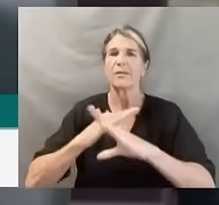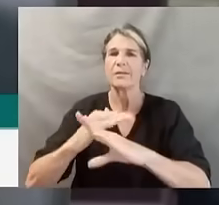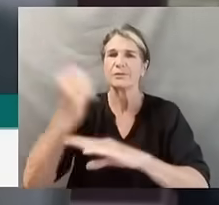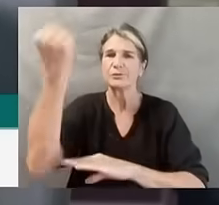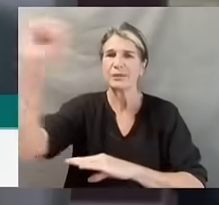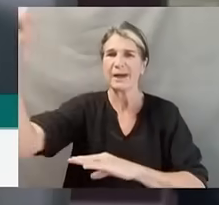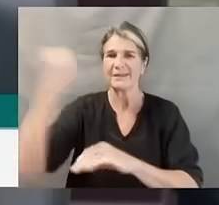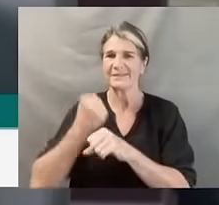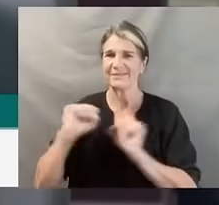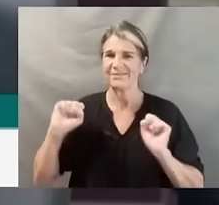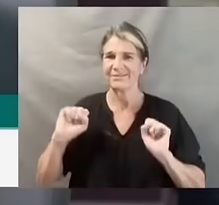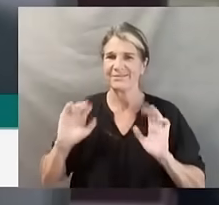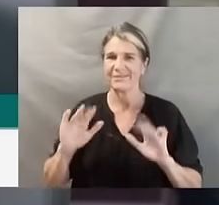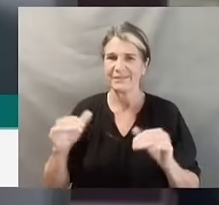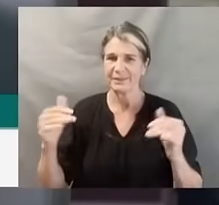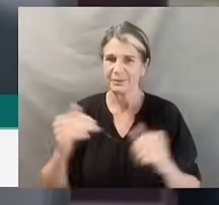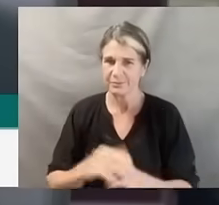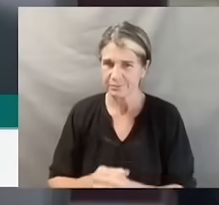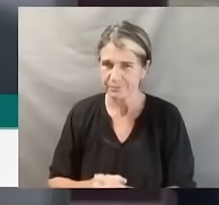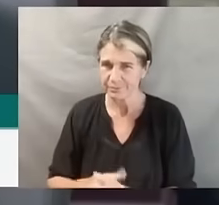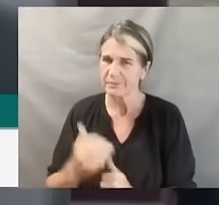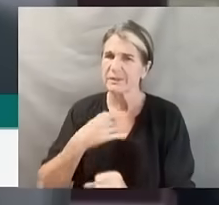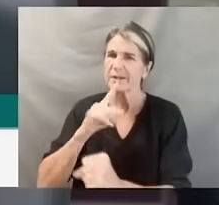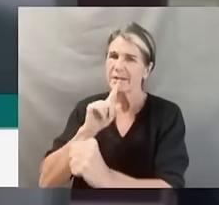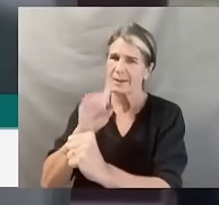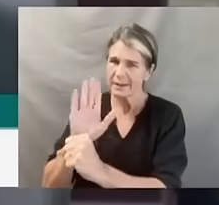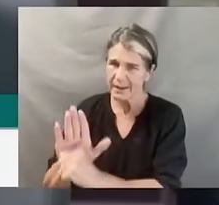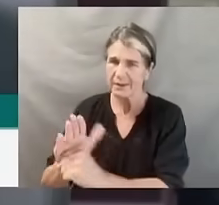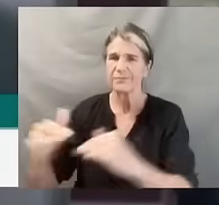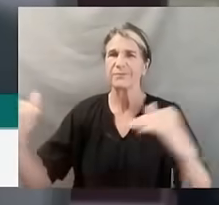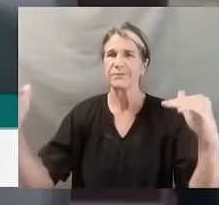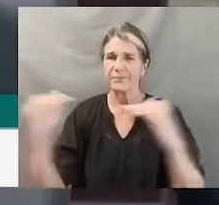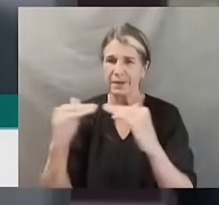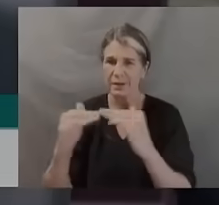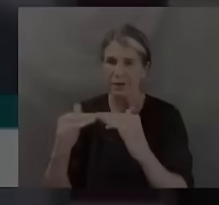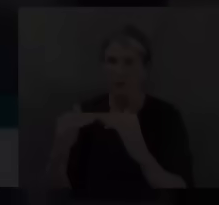process that prioritizes the needs of Albertans. Thank you, Mr. Speaker.